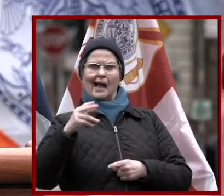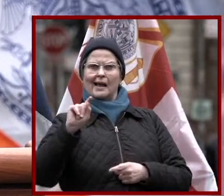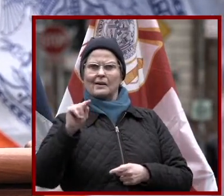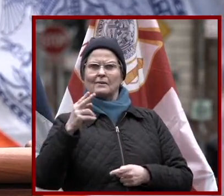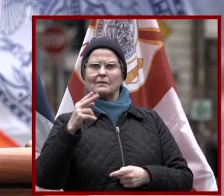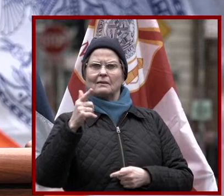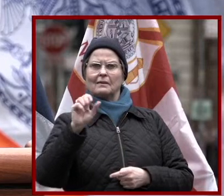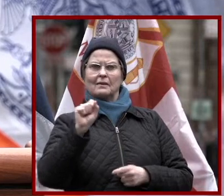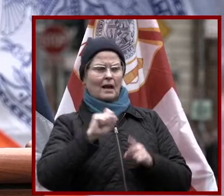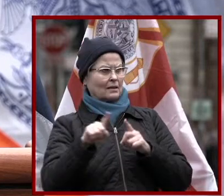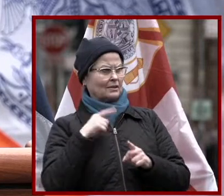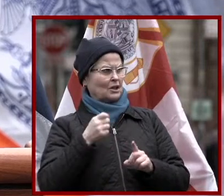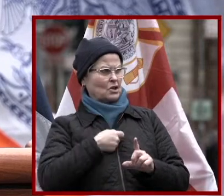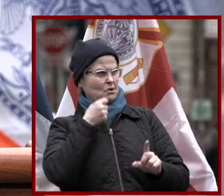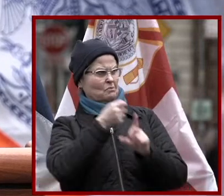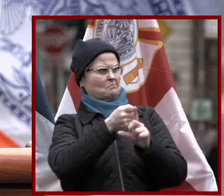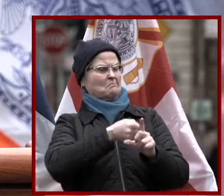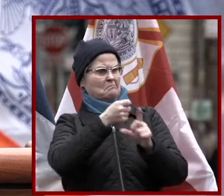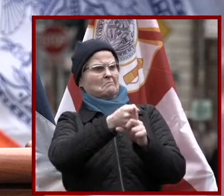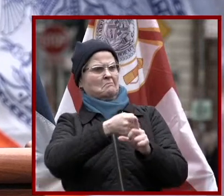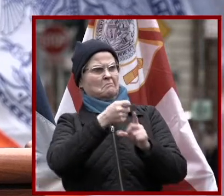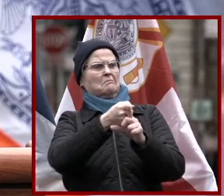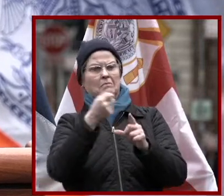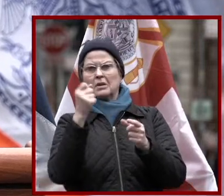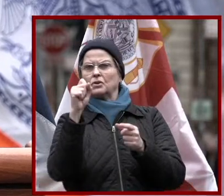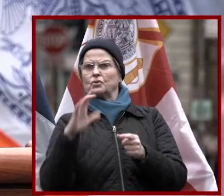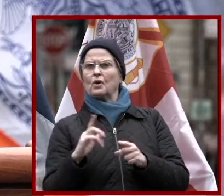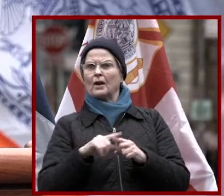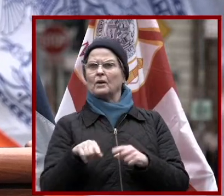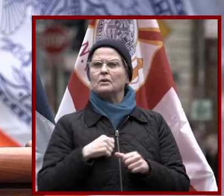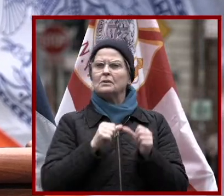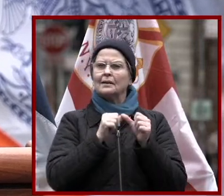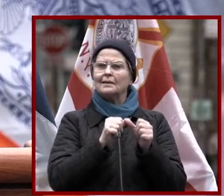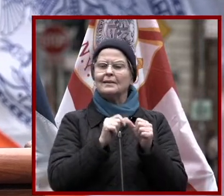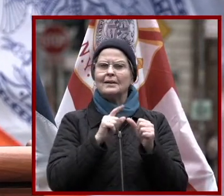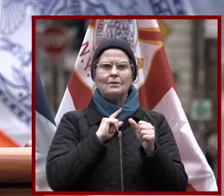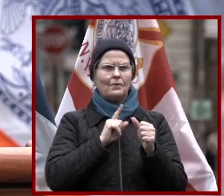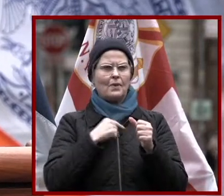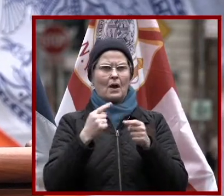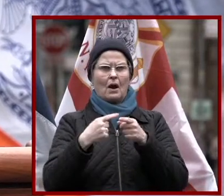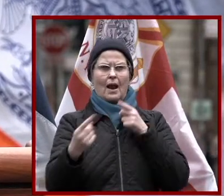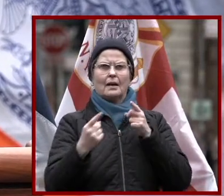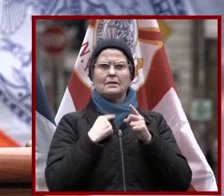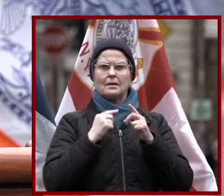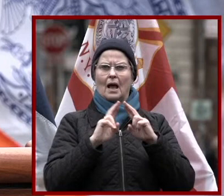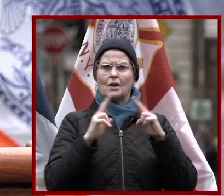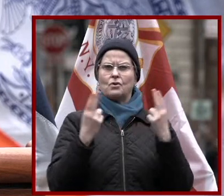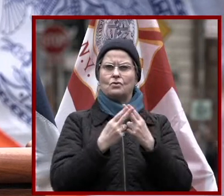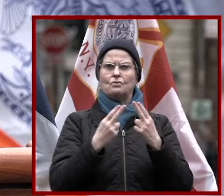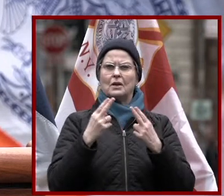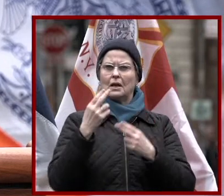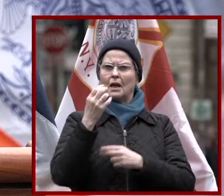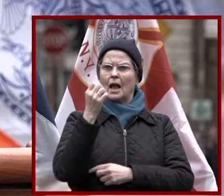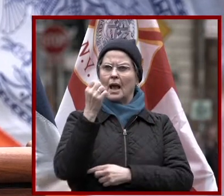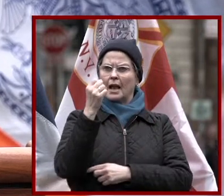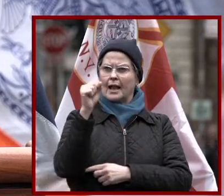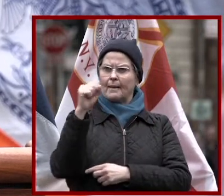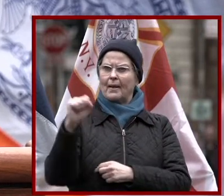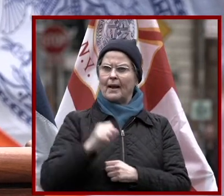and continued their anti-union campaign even after the strike successfully concluded with